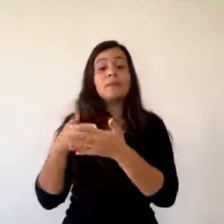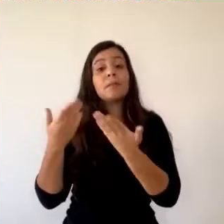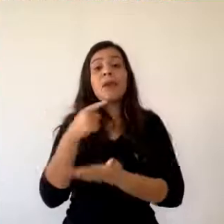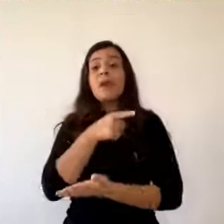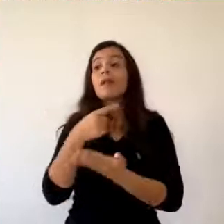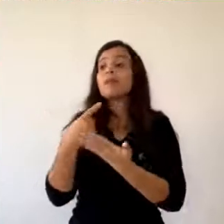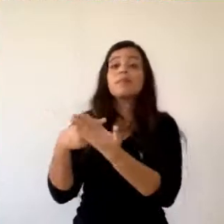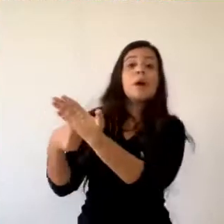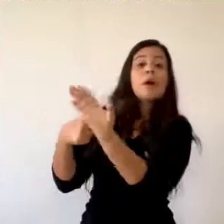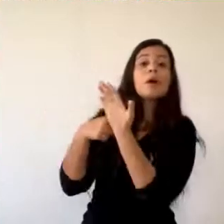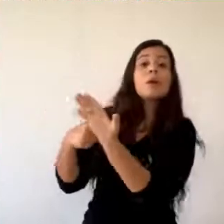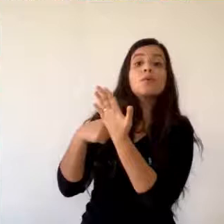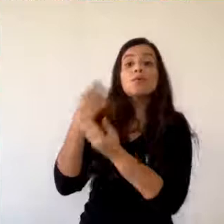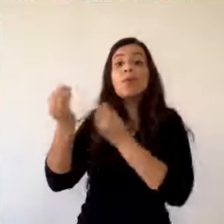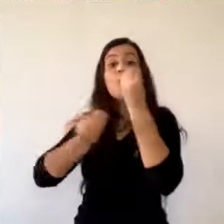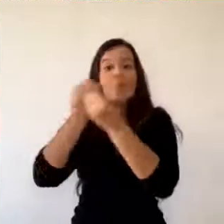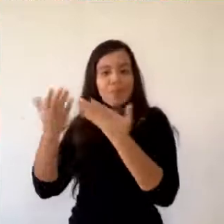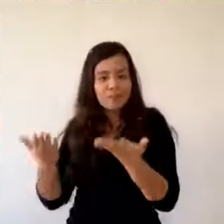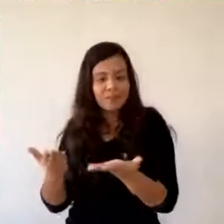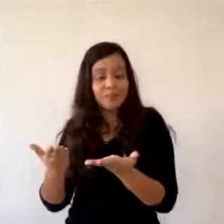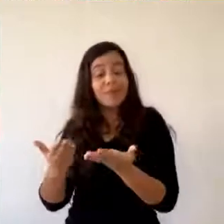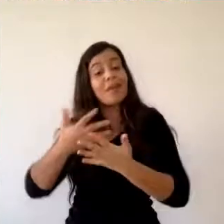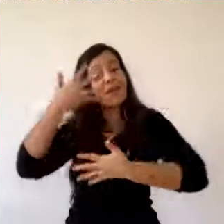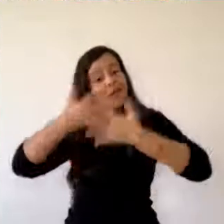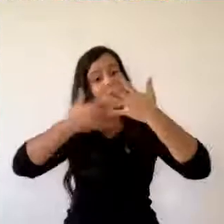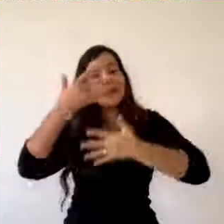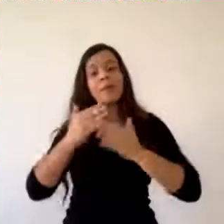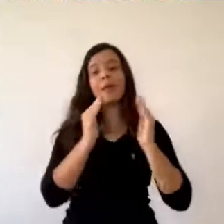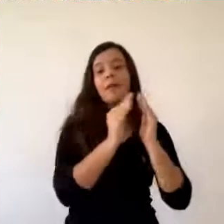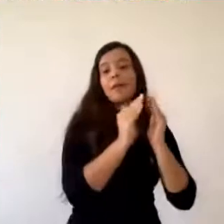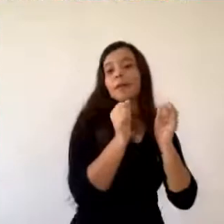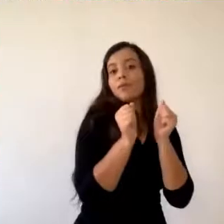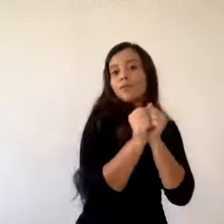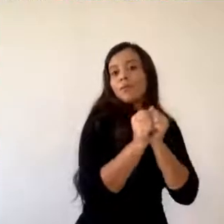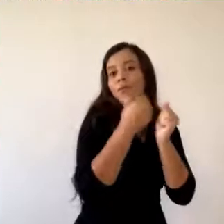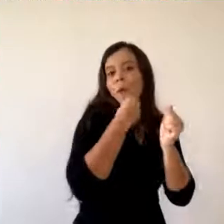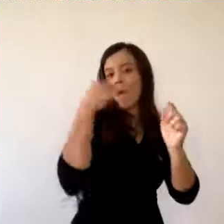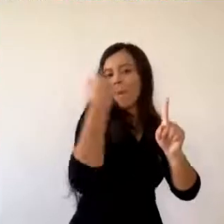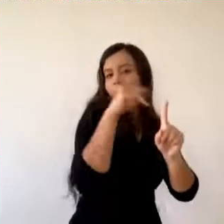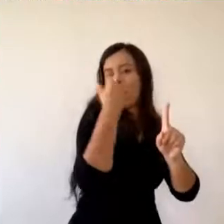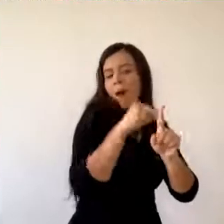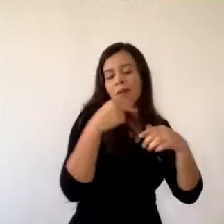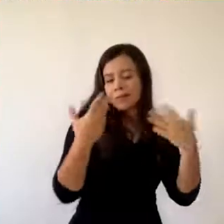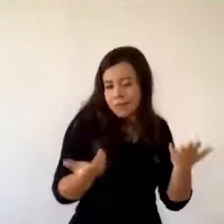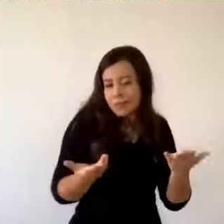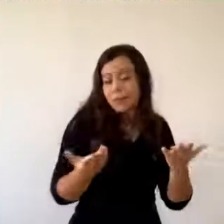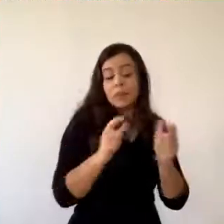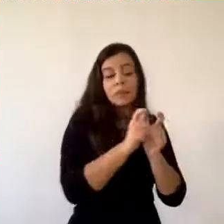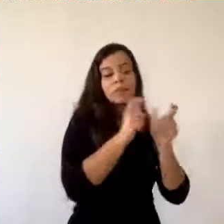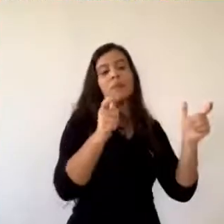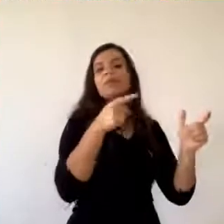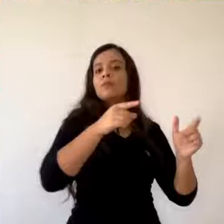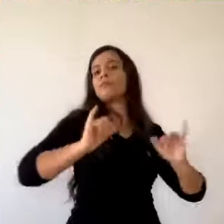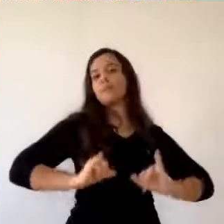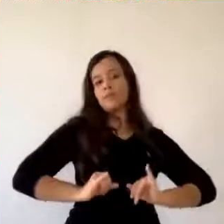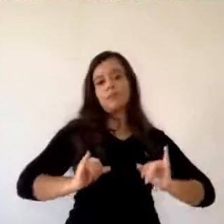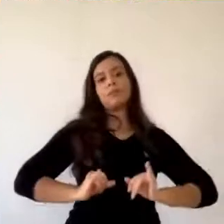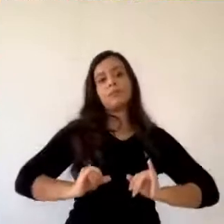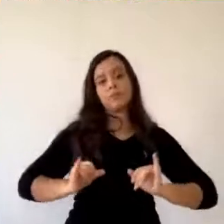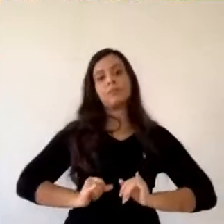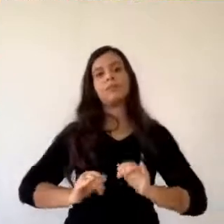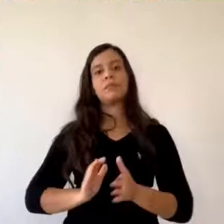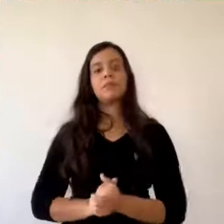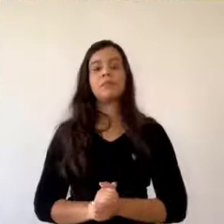the sub-notification. And hence, it's already going against general statistics that the